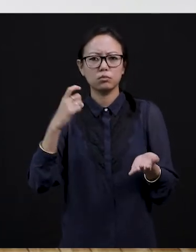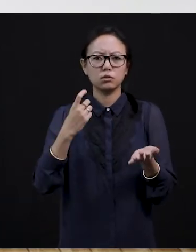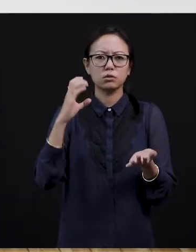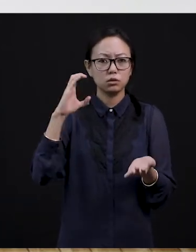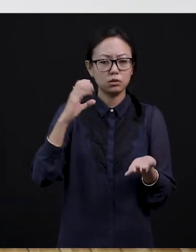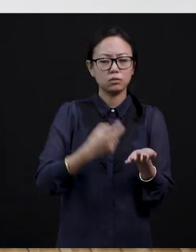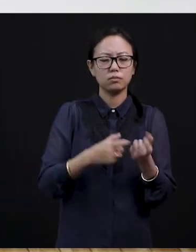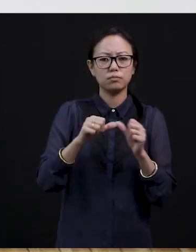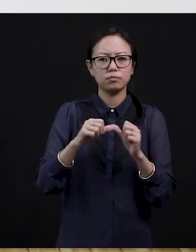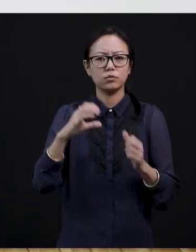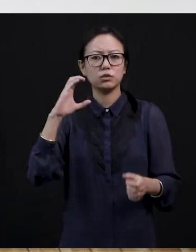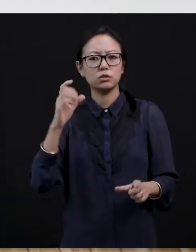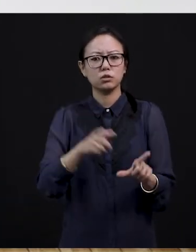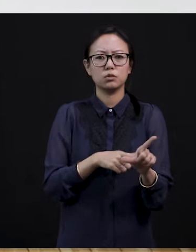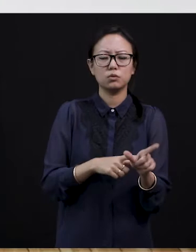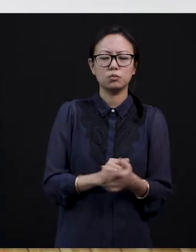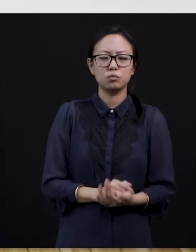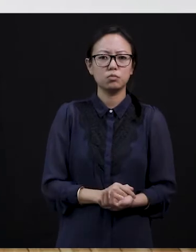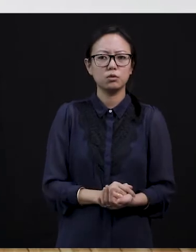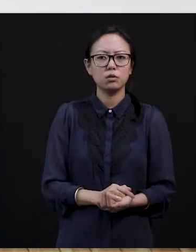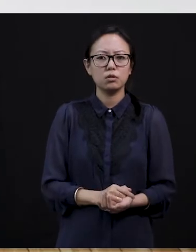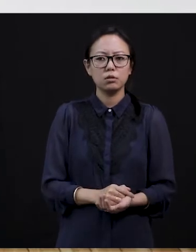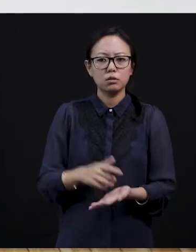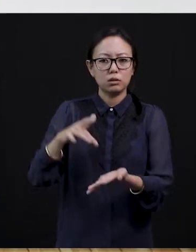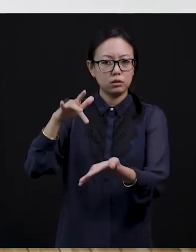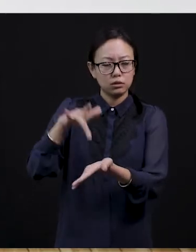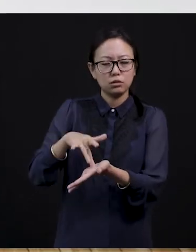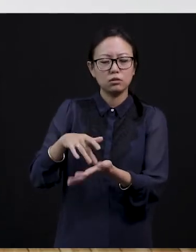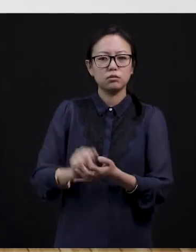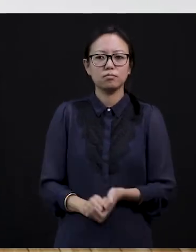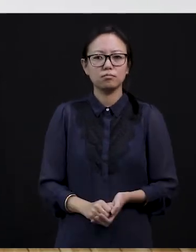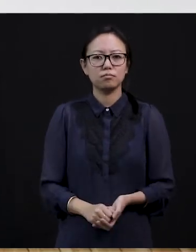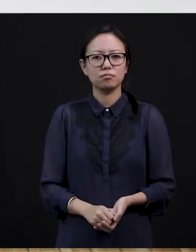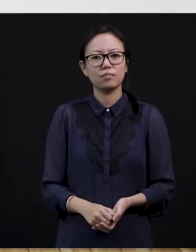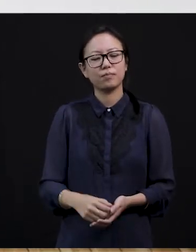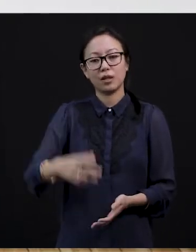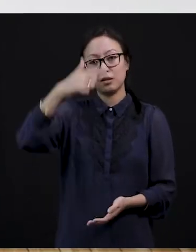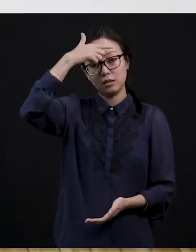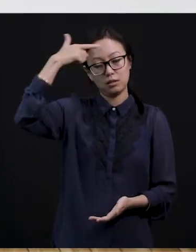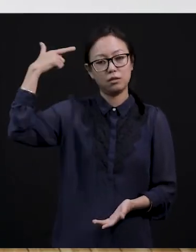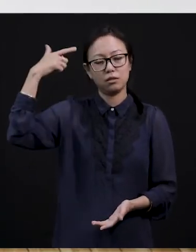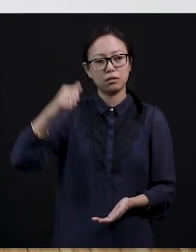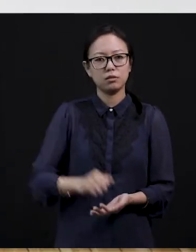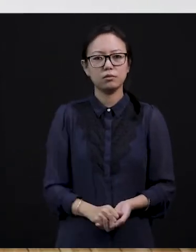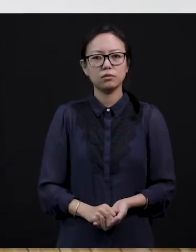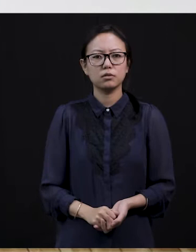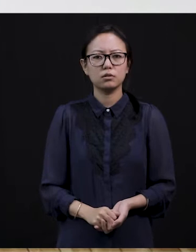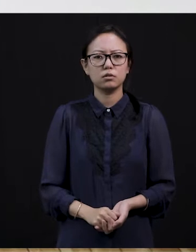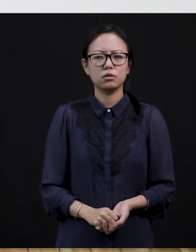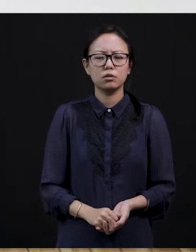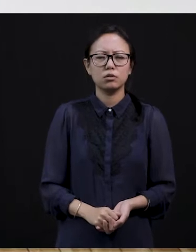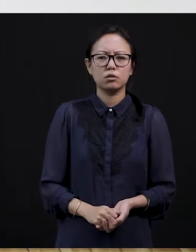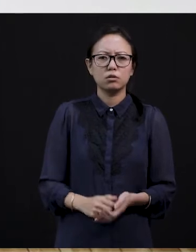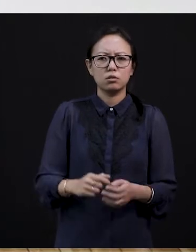are really blessed, because as we are in the largest democracy, we do not realize the kind of rights and